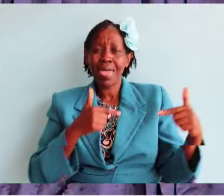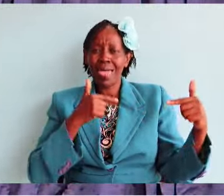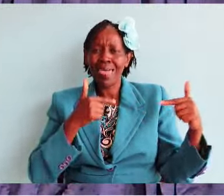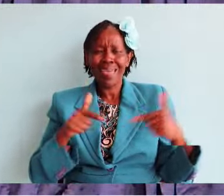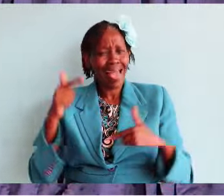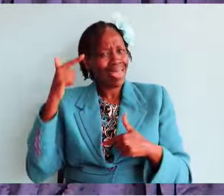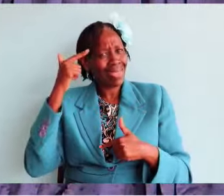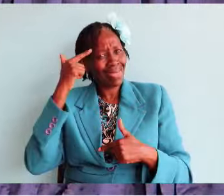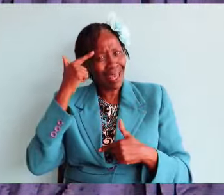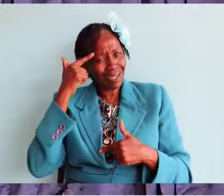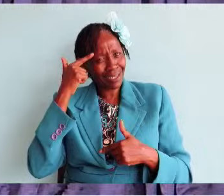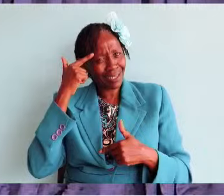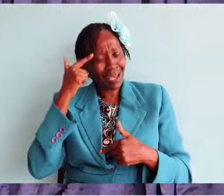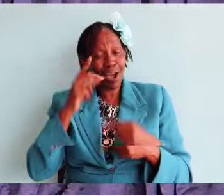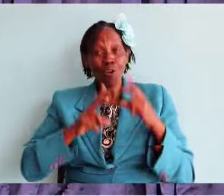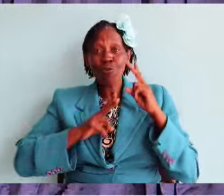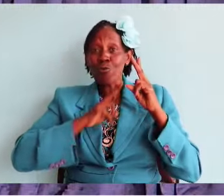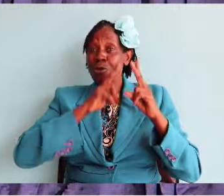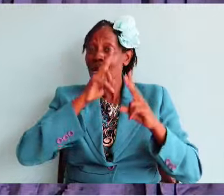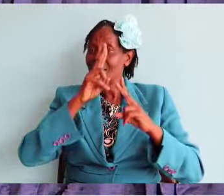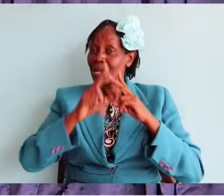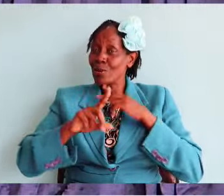22,000 men back off.